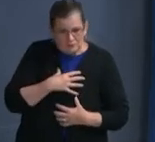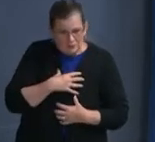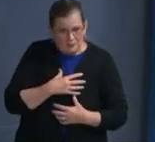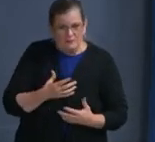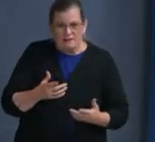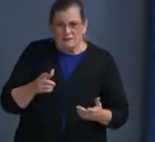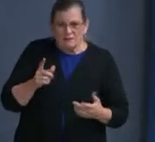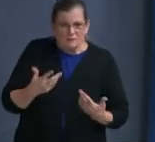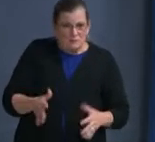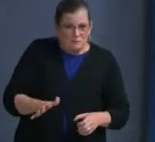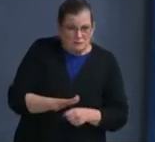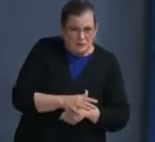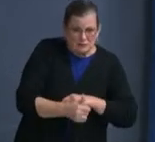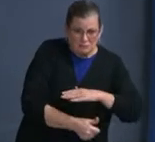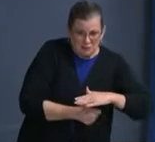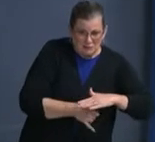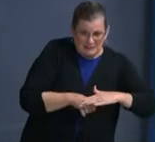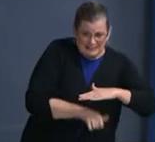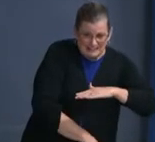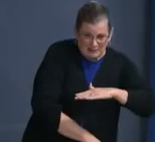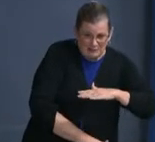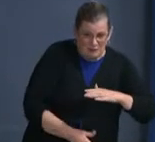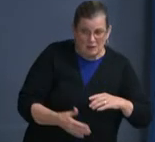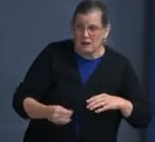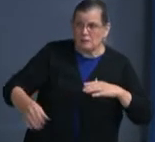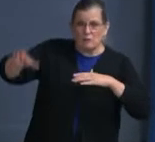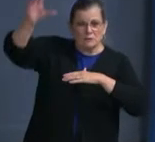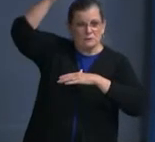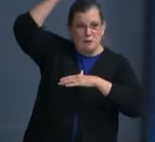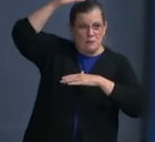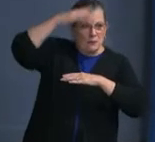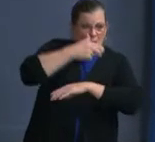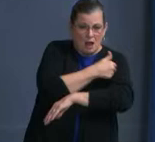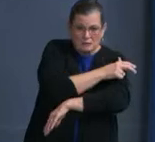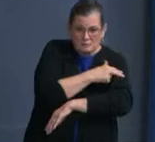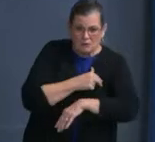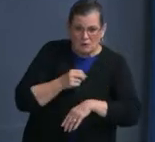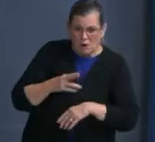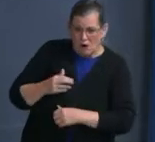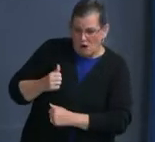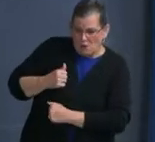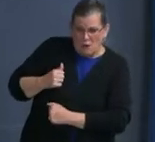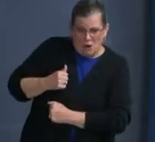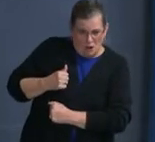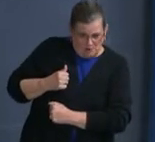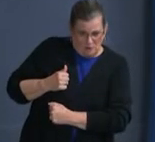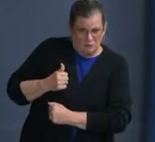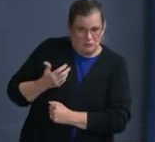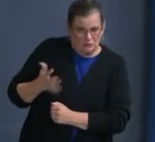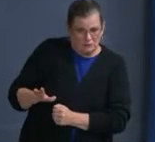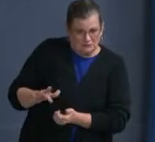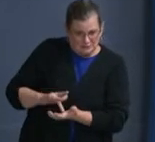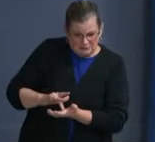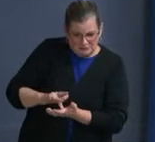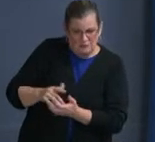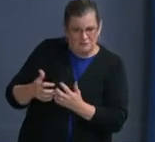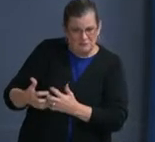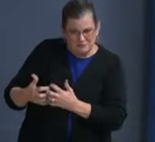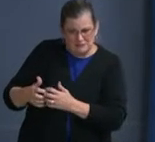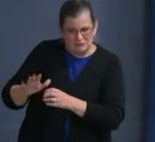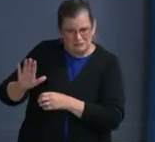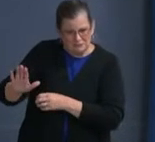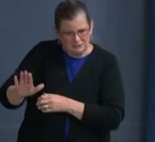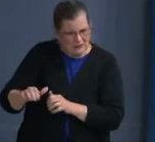to top of the hospital walkthrough with the Army Corps of Engineers to see how the space could be used differently.